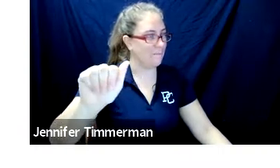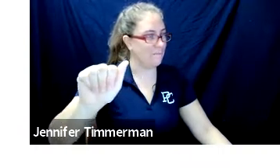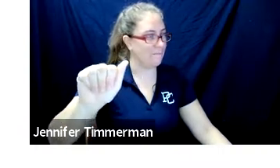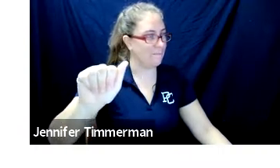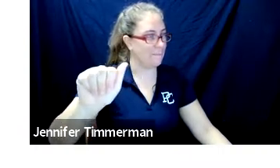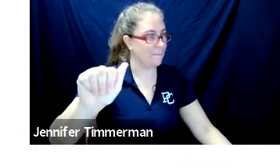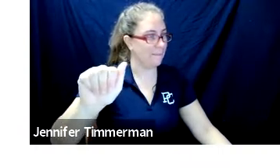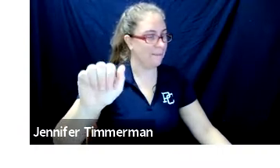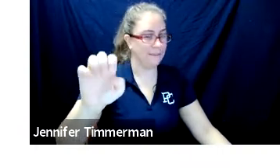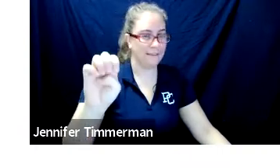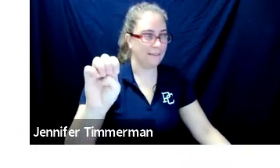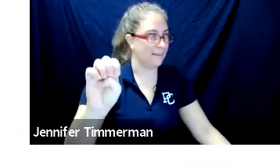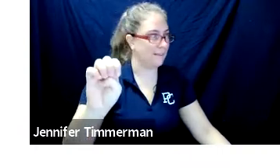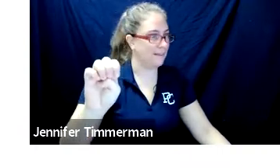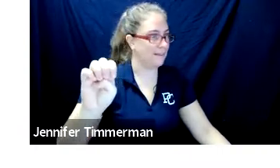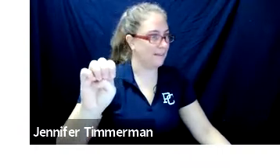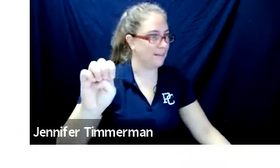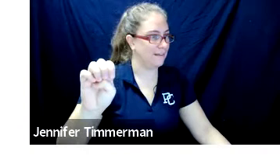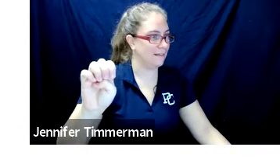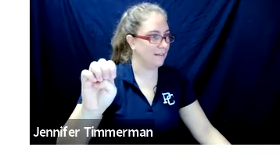A E